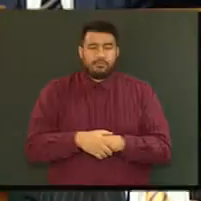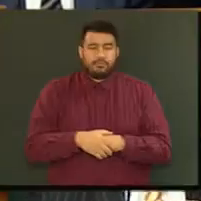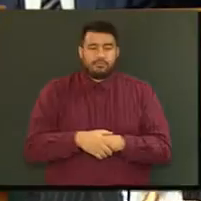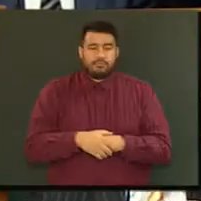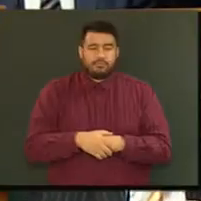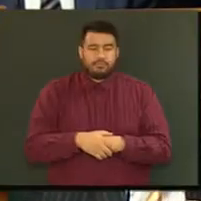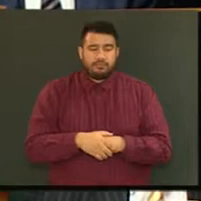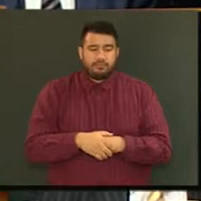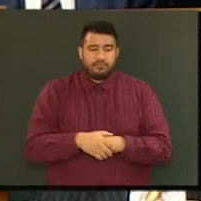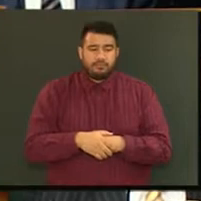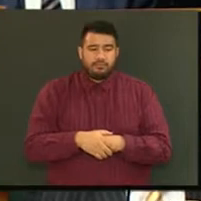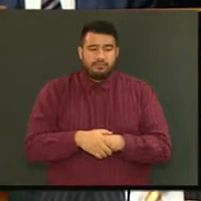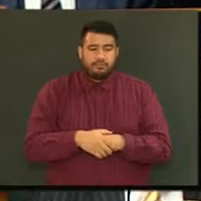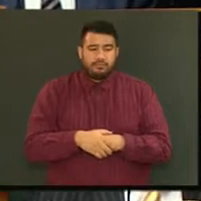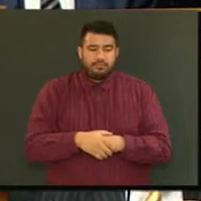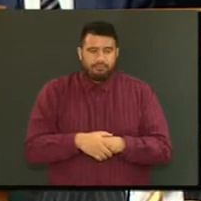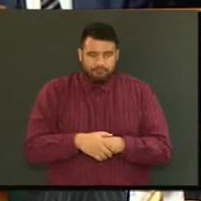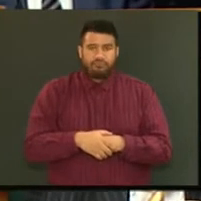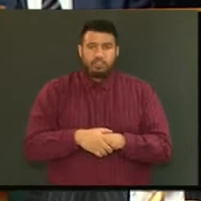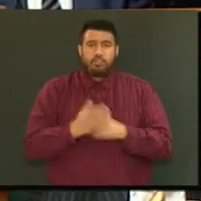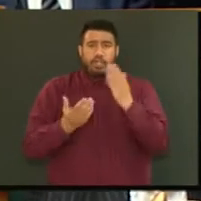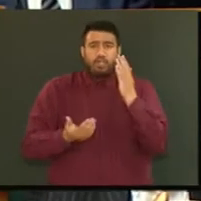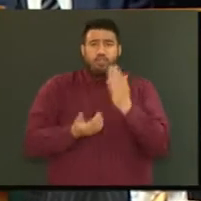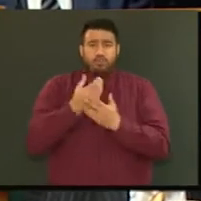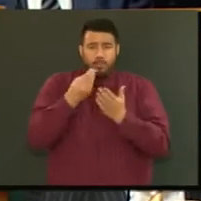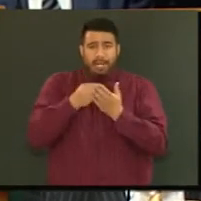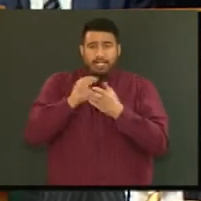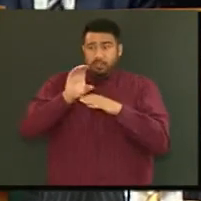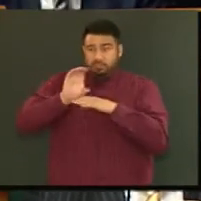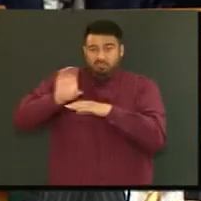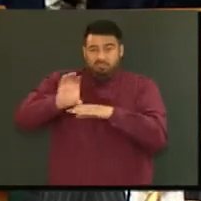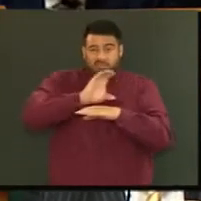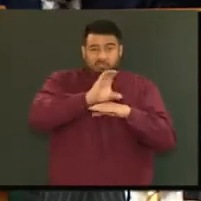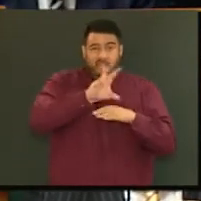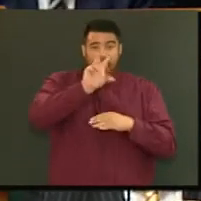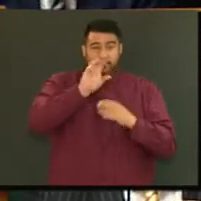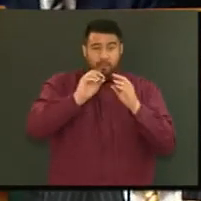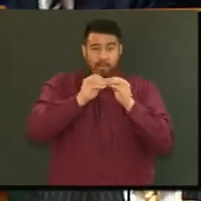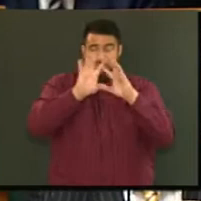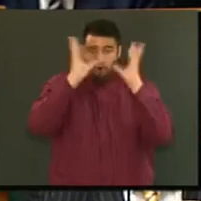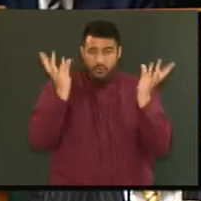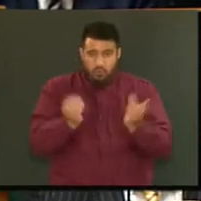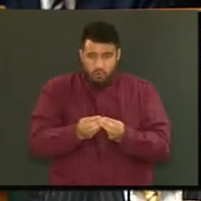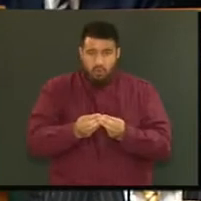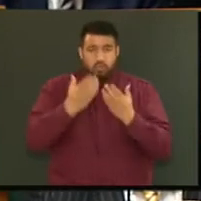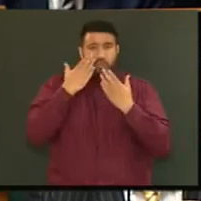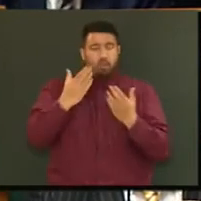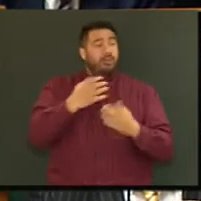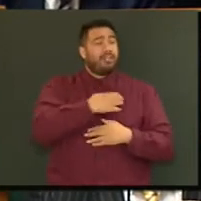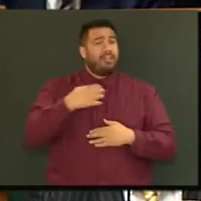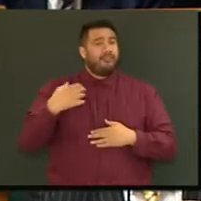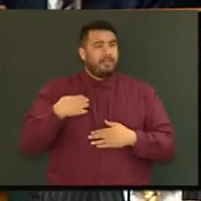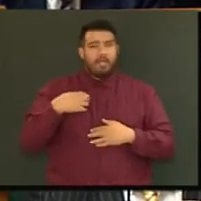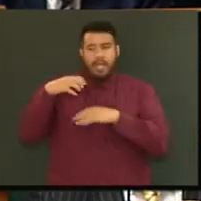Mr. Speaker, through this new capital spend and the existing commitments the government and its key infrastructure agencies